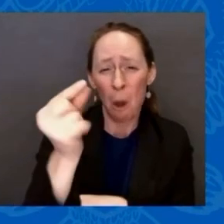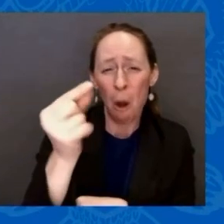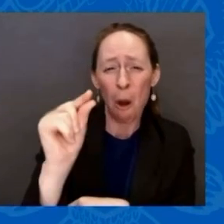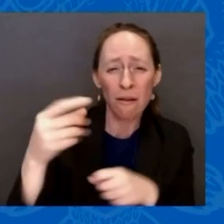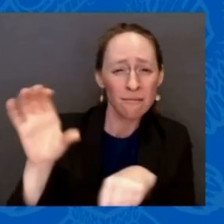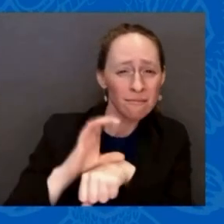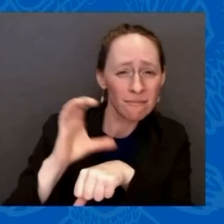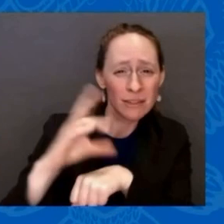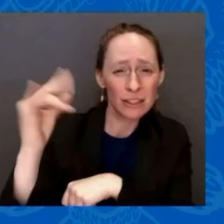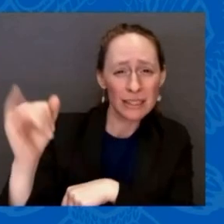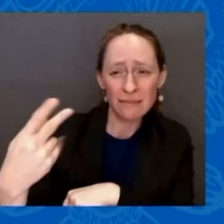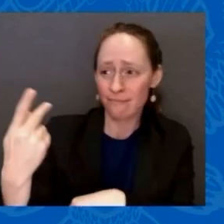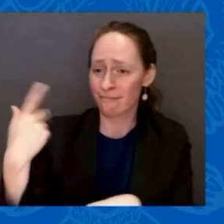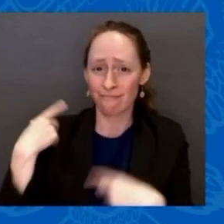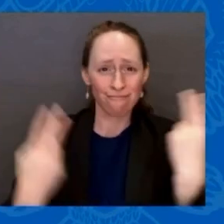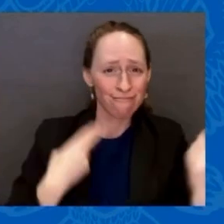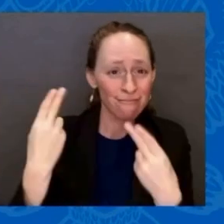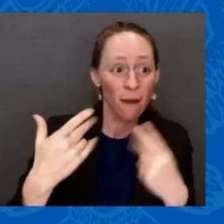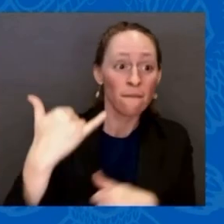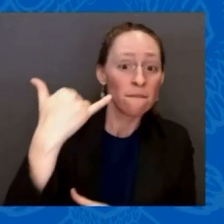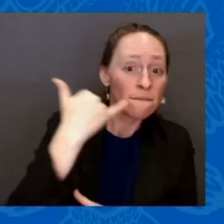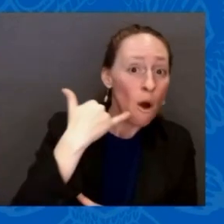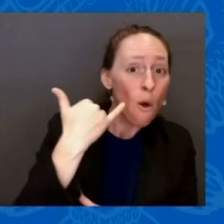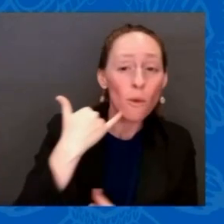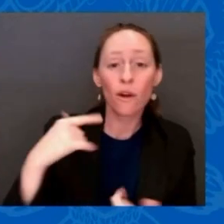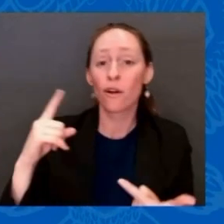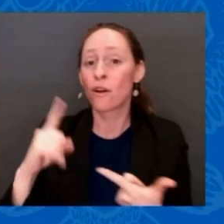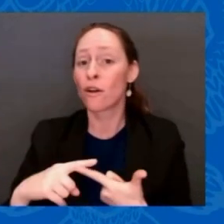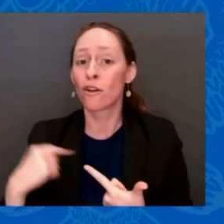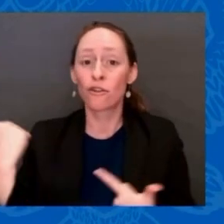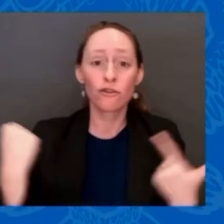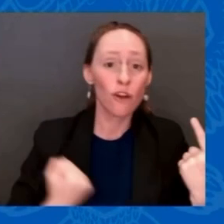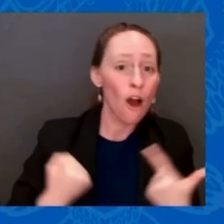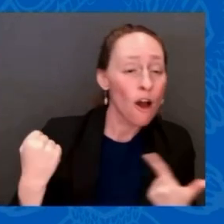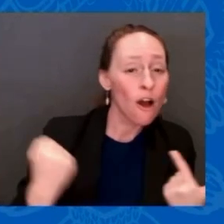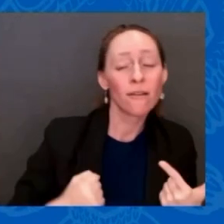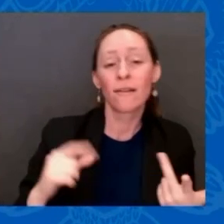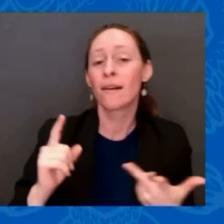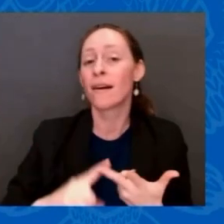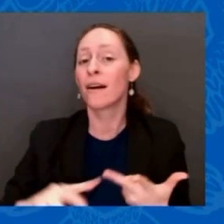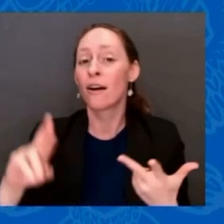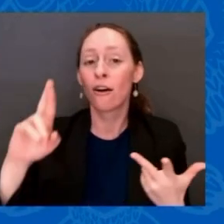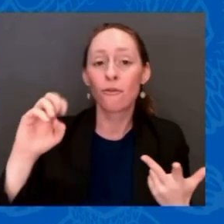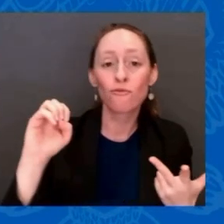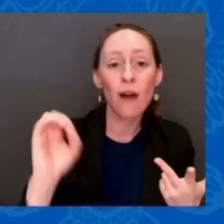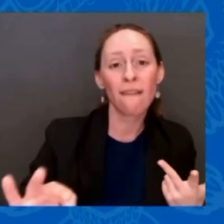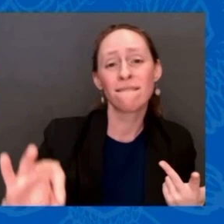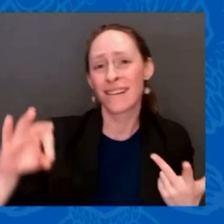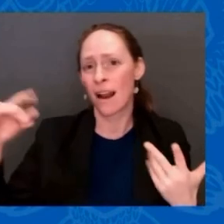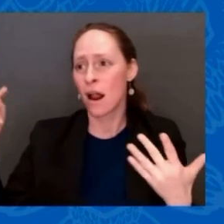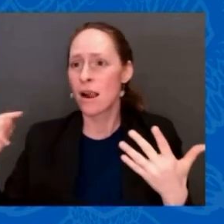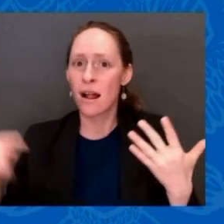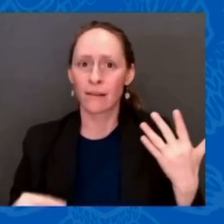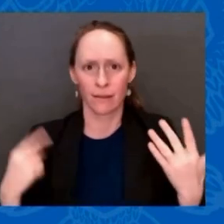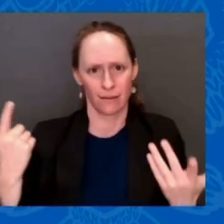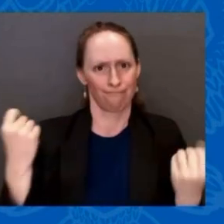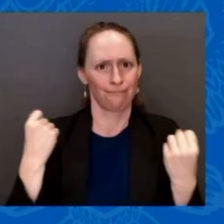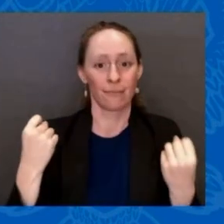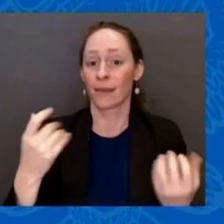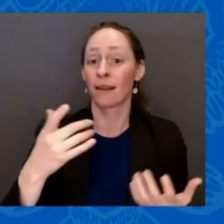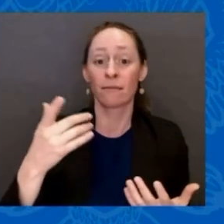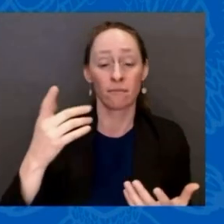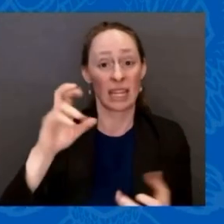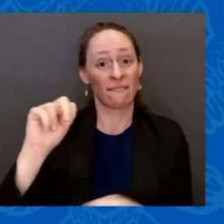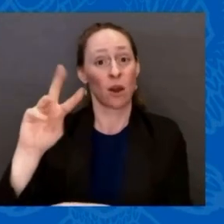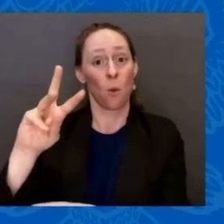built, refrigerators work, it goes on and on into sophisticated weapon system. It's all in that little, without that computer